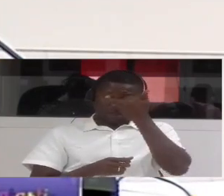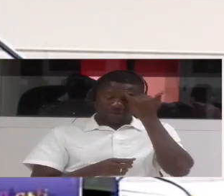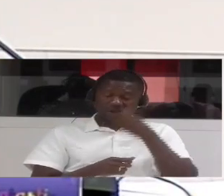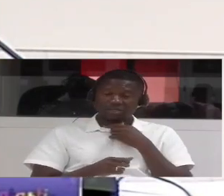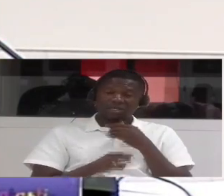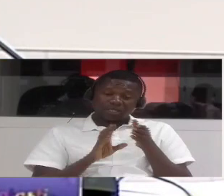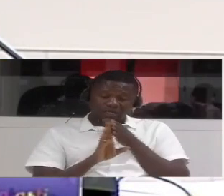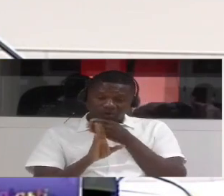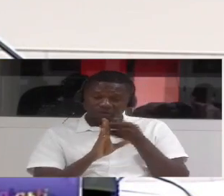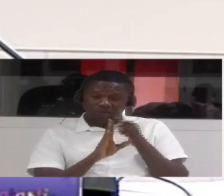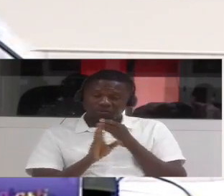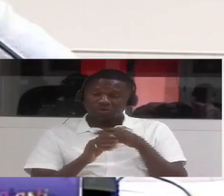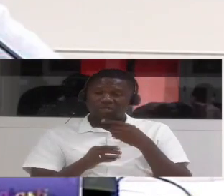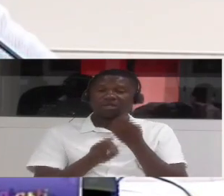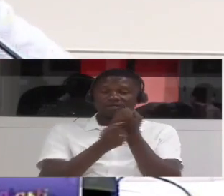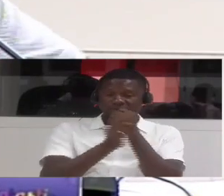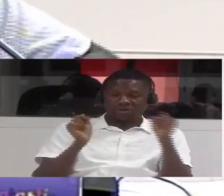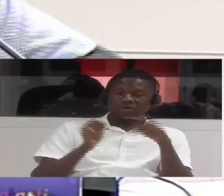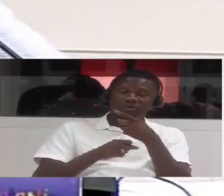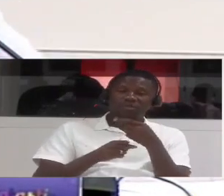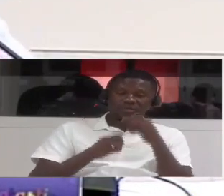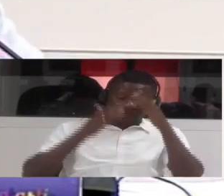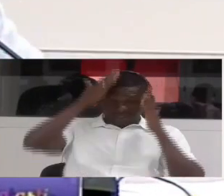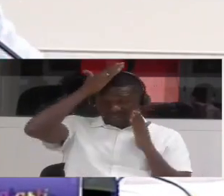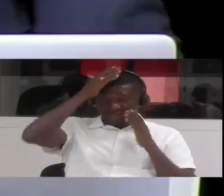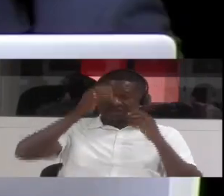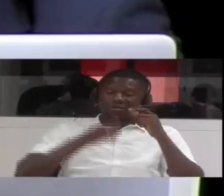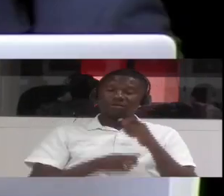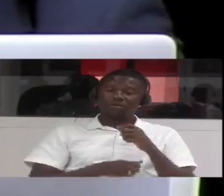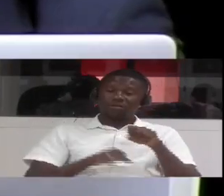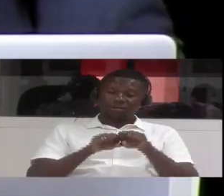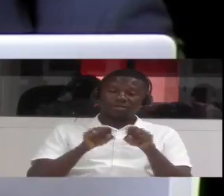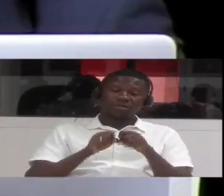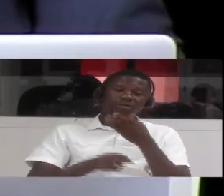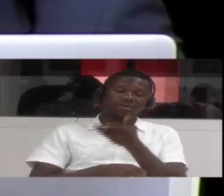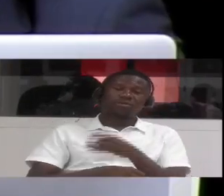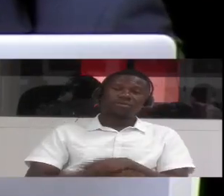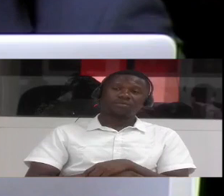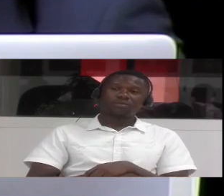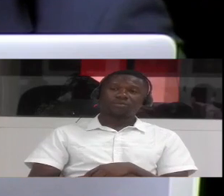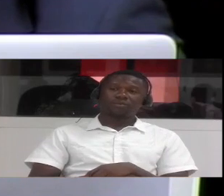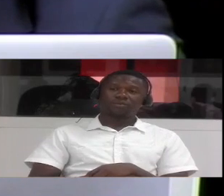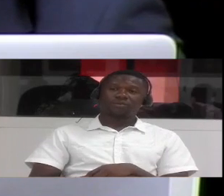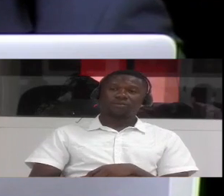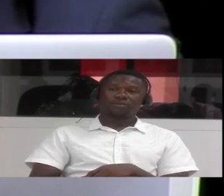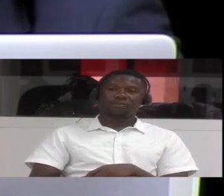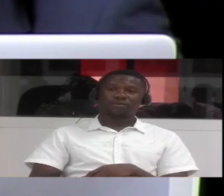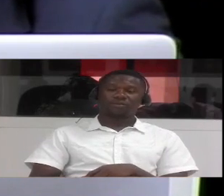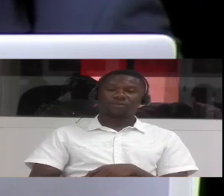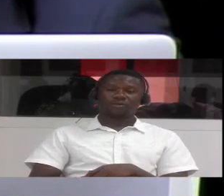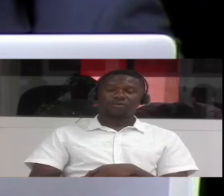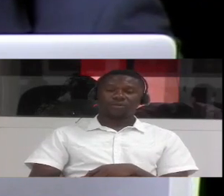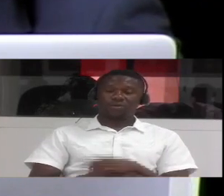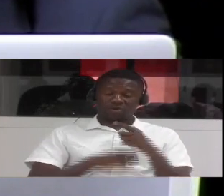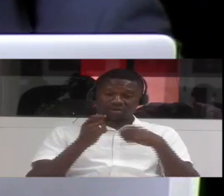freedom of the Senegalese soldiers. But regardless, you wrote an article